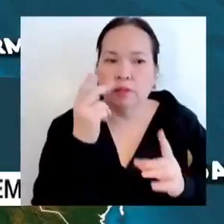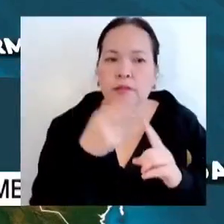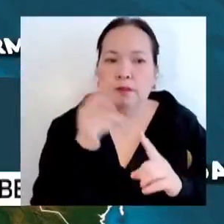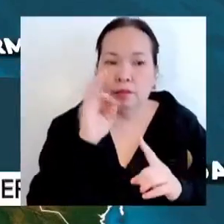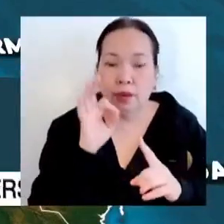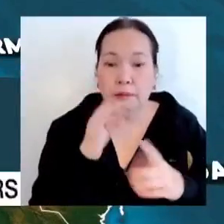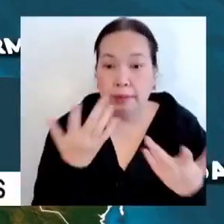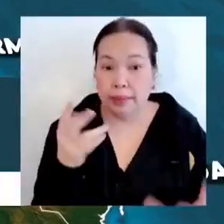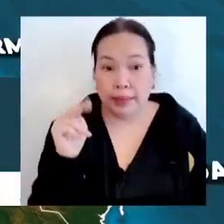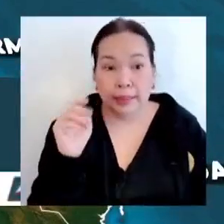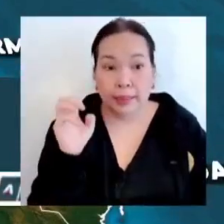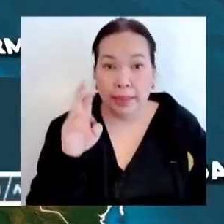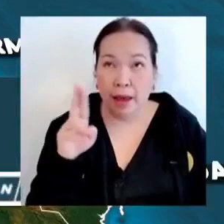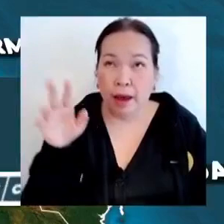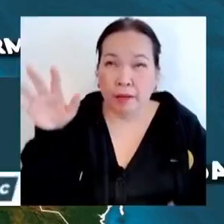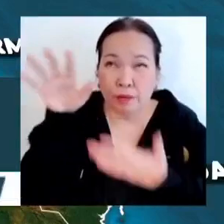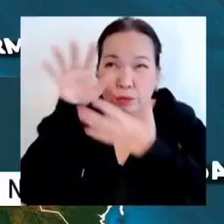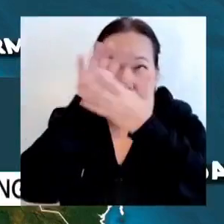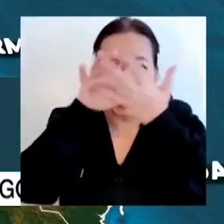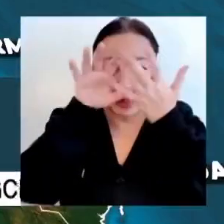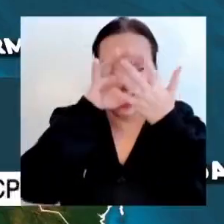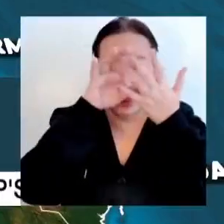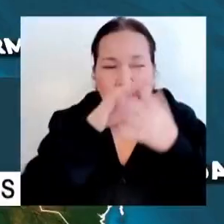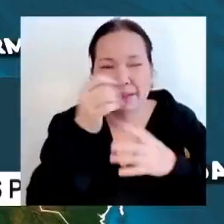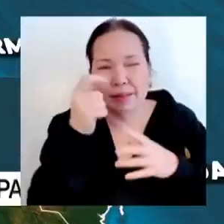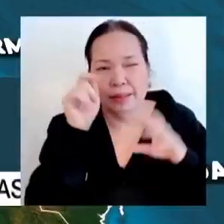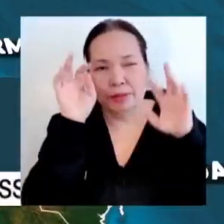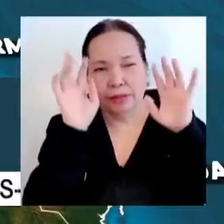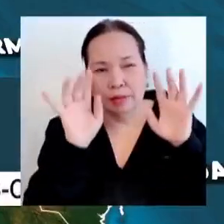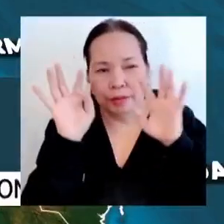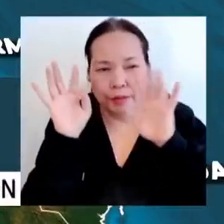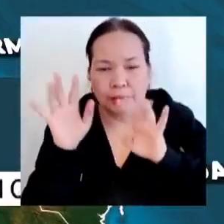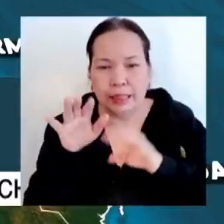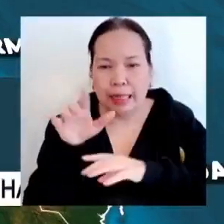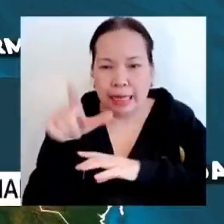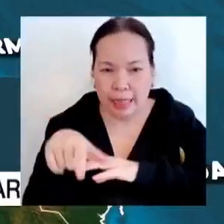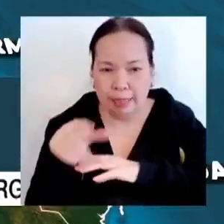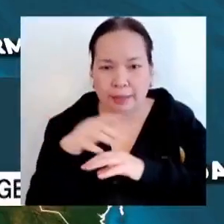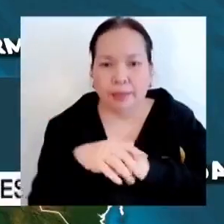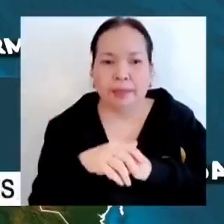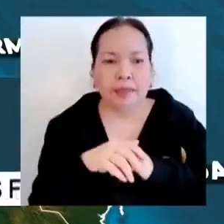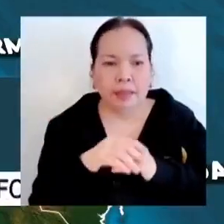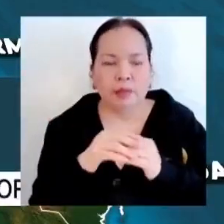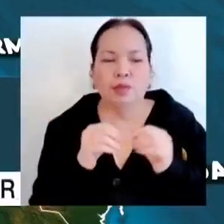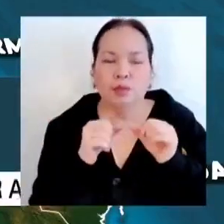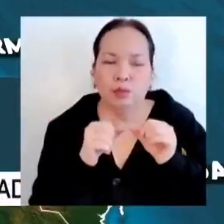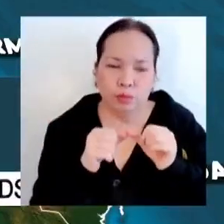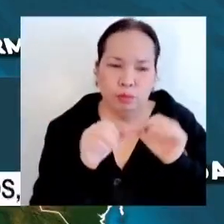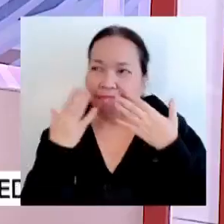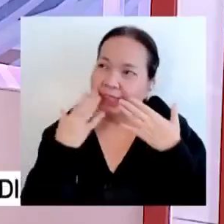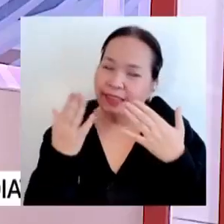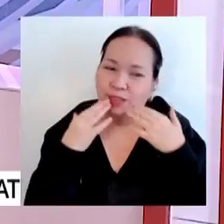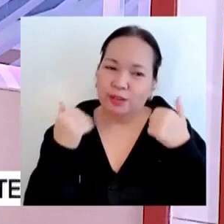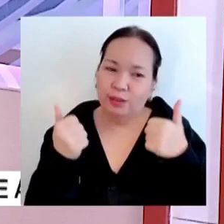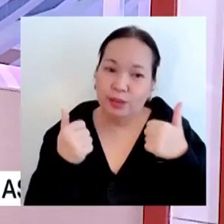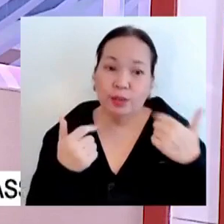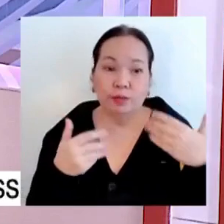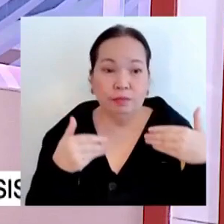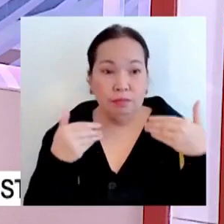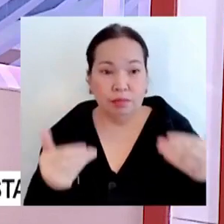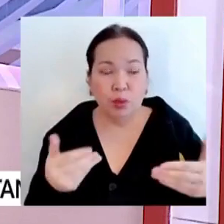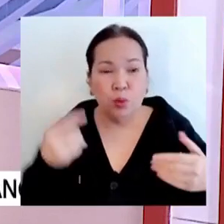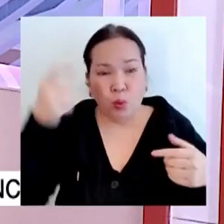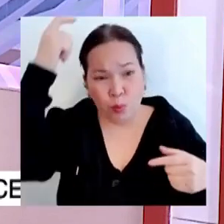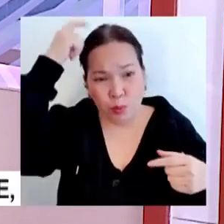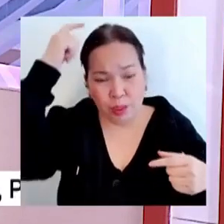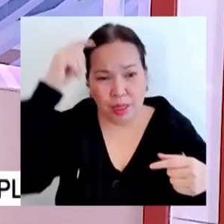the skies will be overcast throughout the day with scattered rains expected later. Gloomy conditions will persist until Friday. Batanes and Cagayan